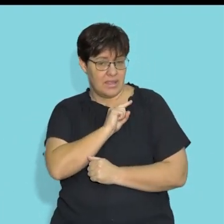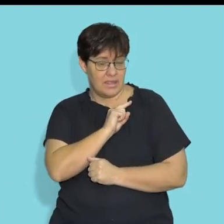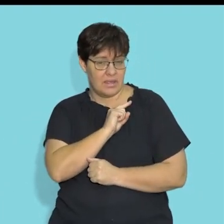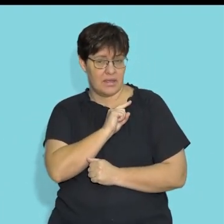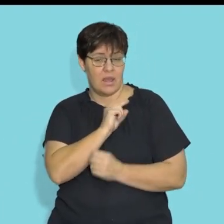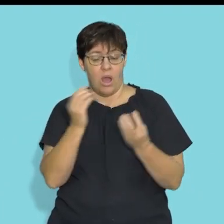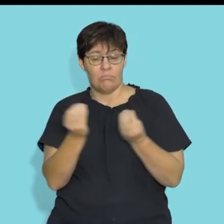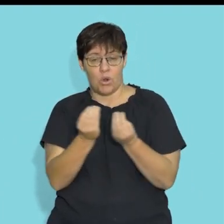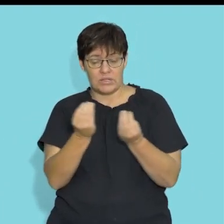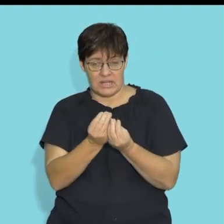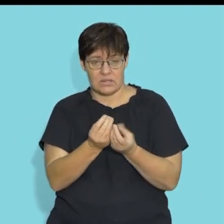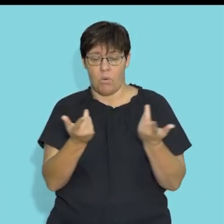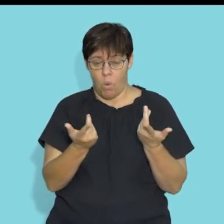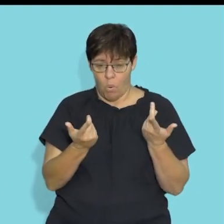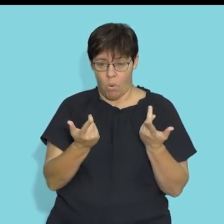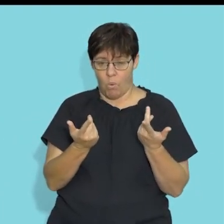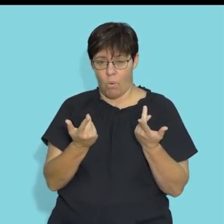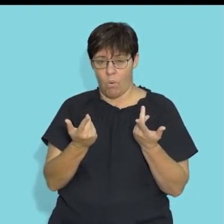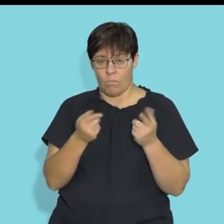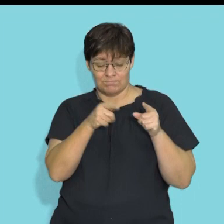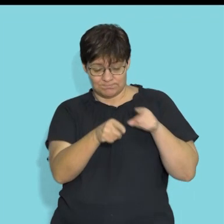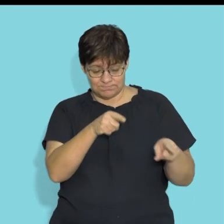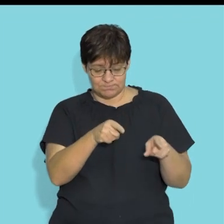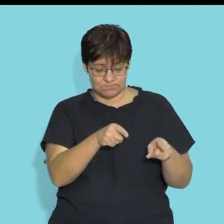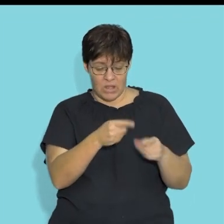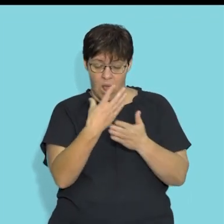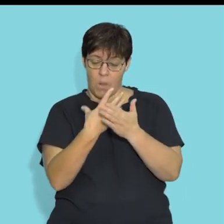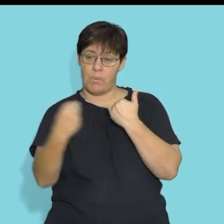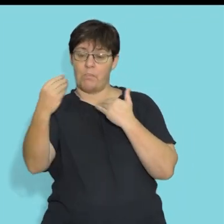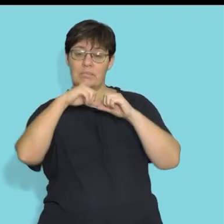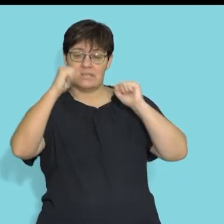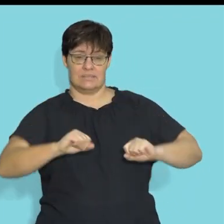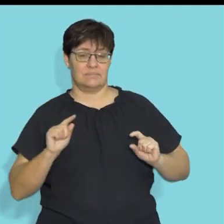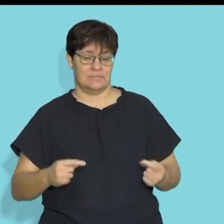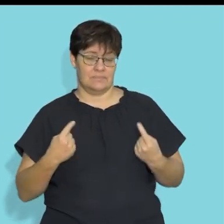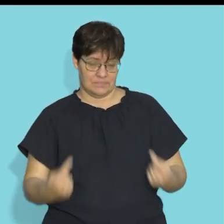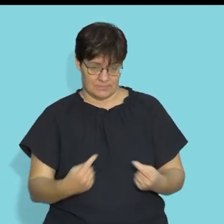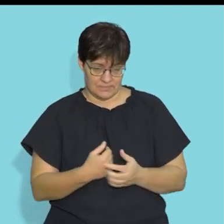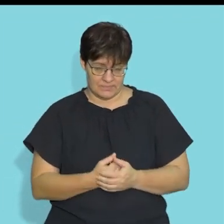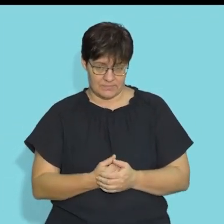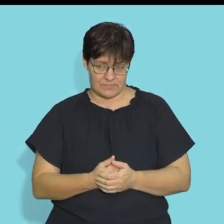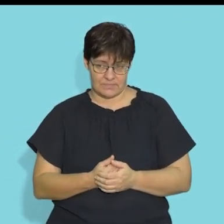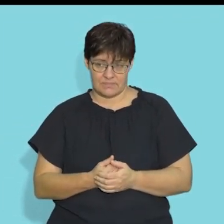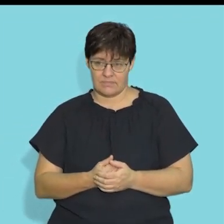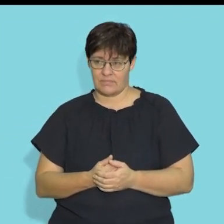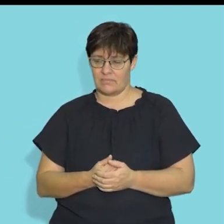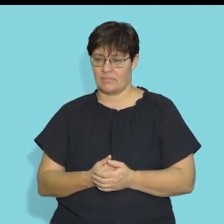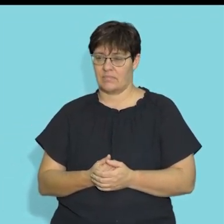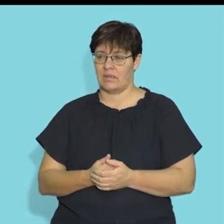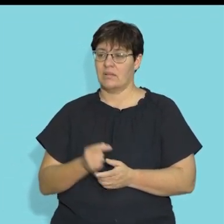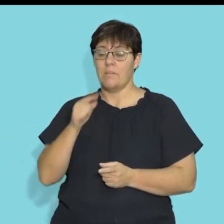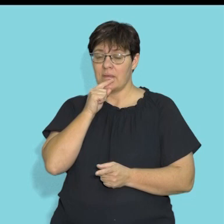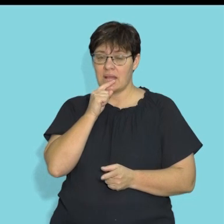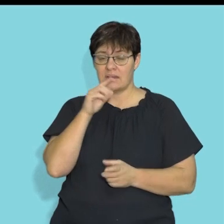because none of the product or the reactants can go out of the system. That means that there's